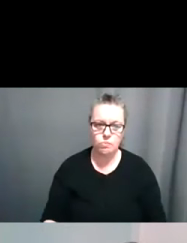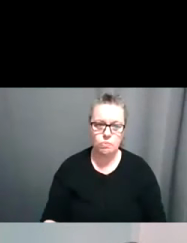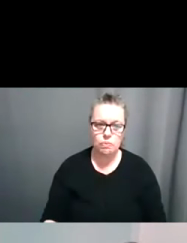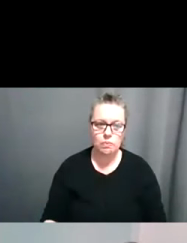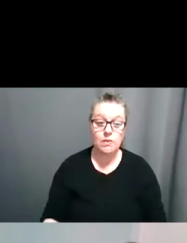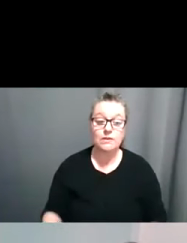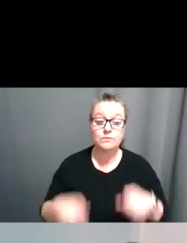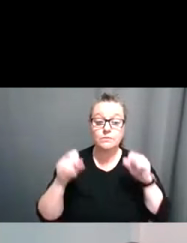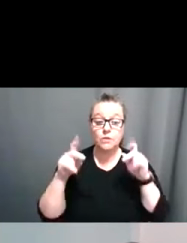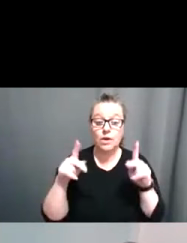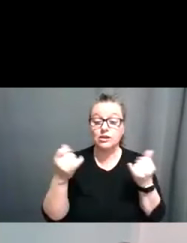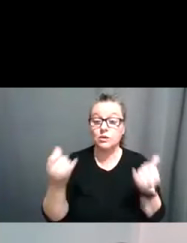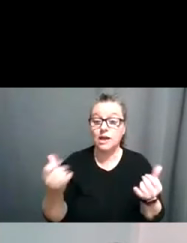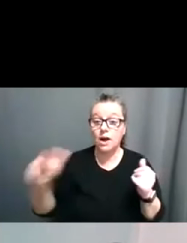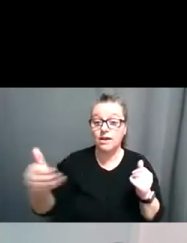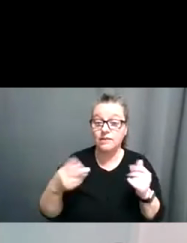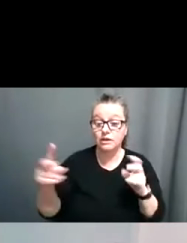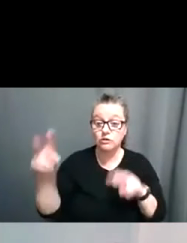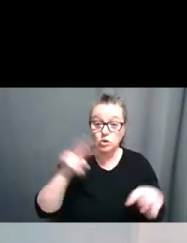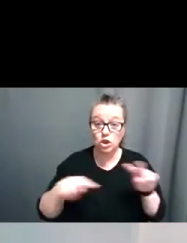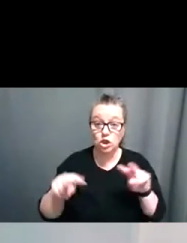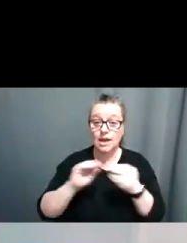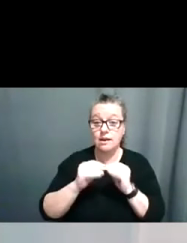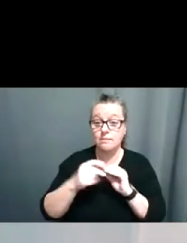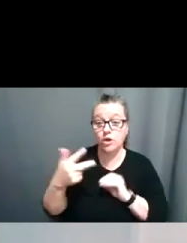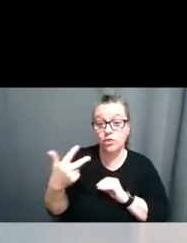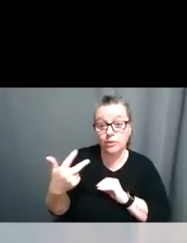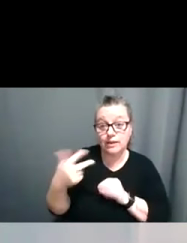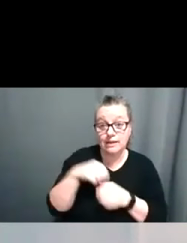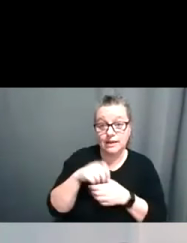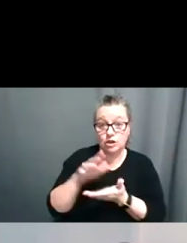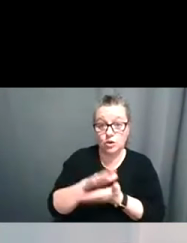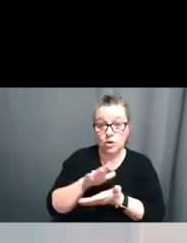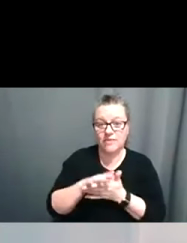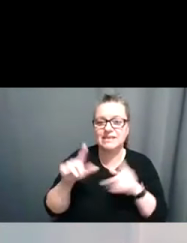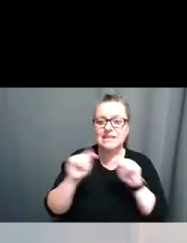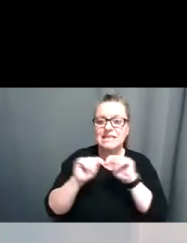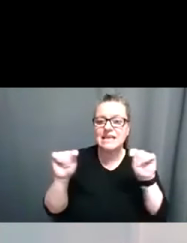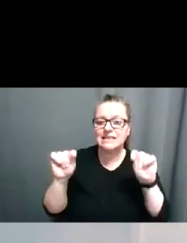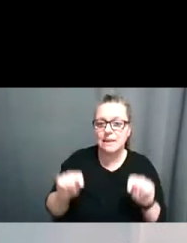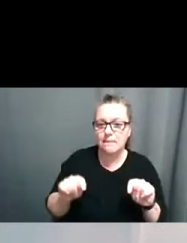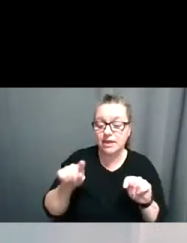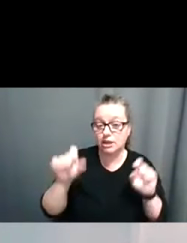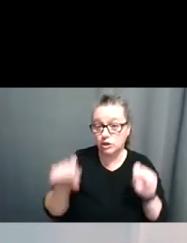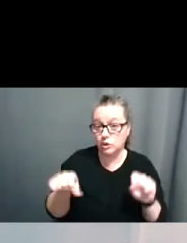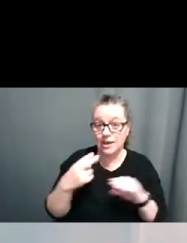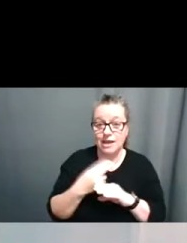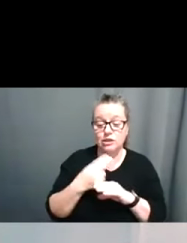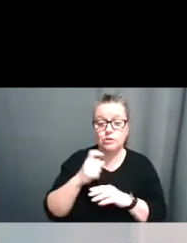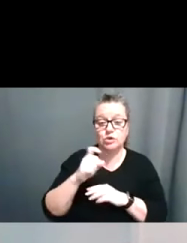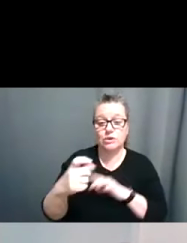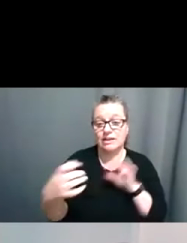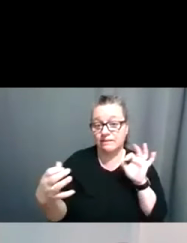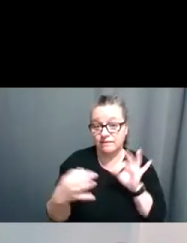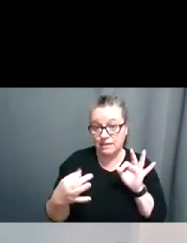All right, so I invite you now to take a look at item number 3 in your worksheet. This is a template you can easily use to give feedback. And I